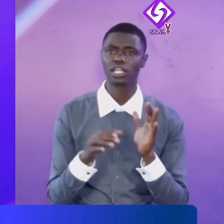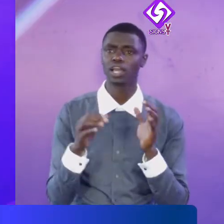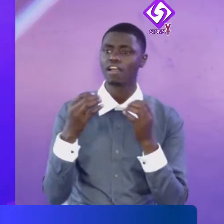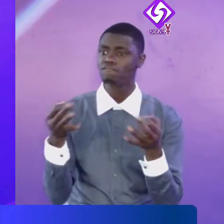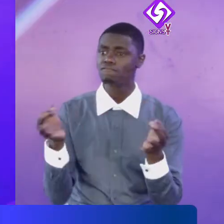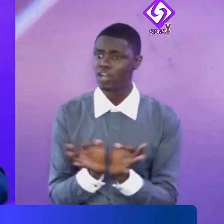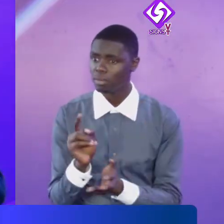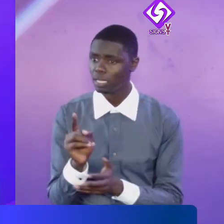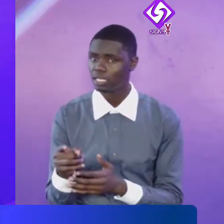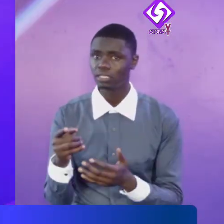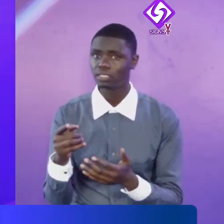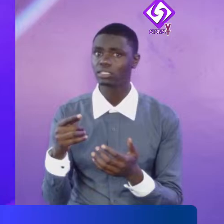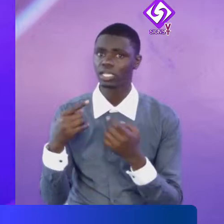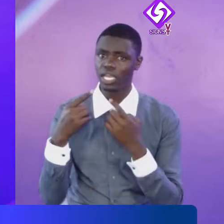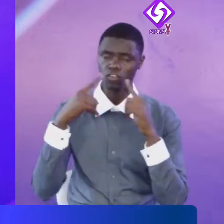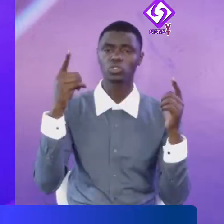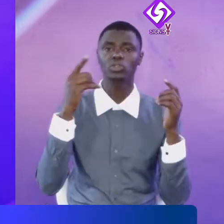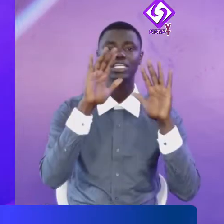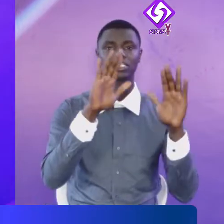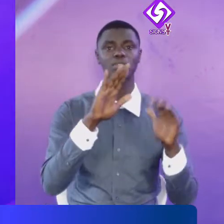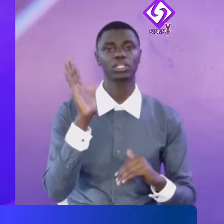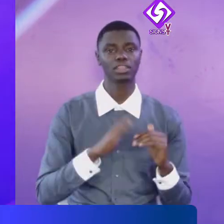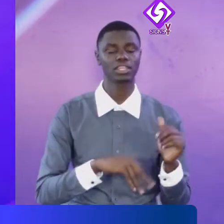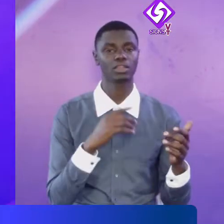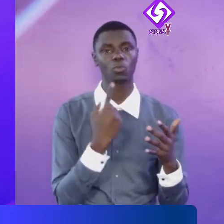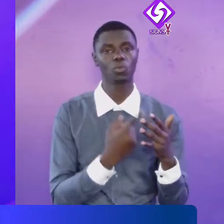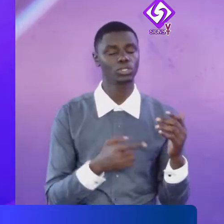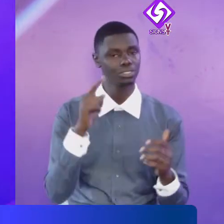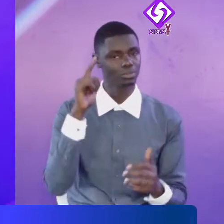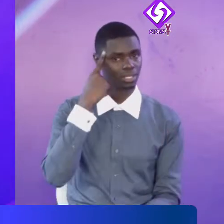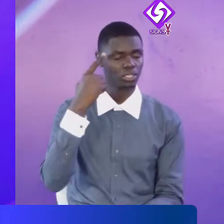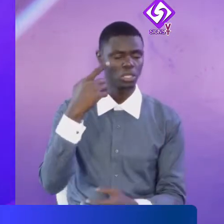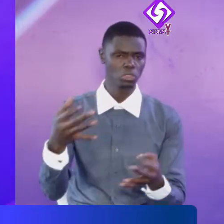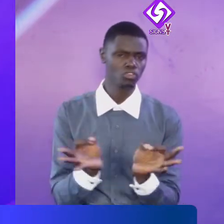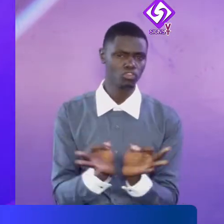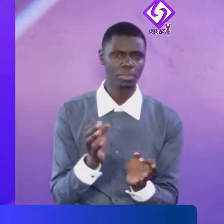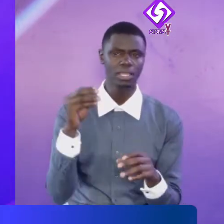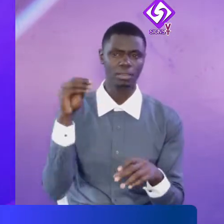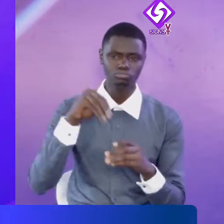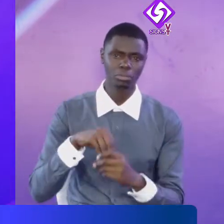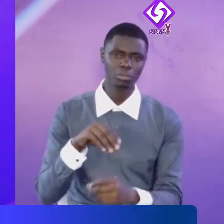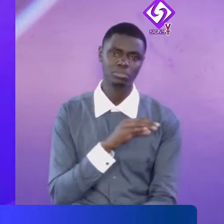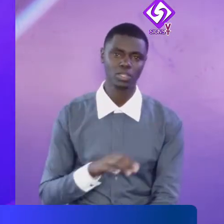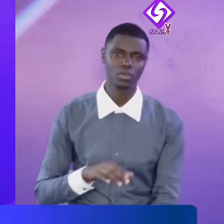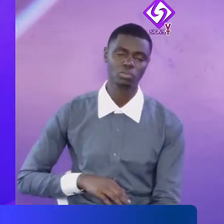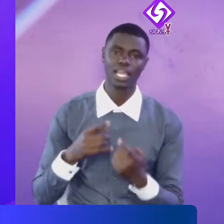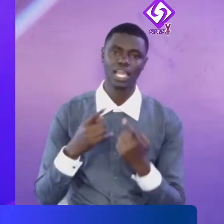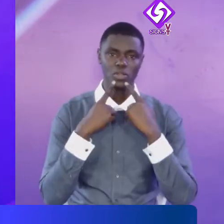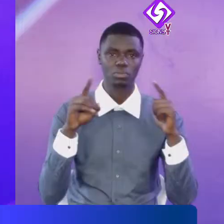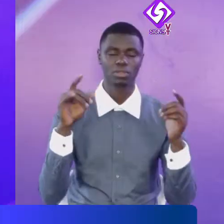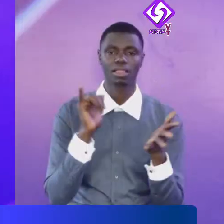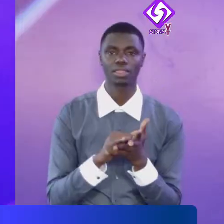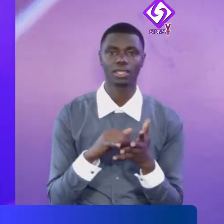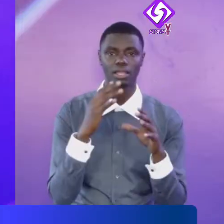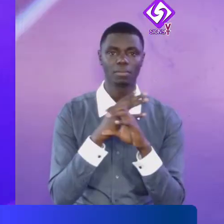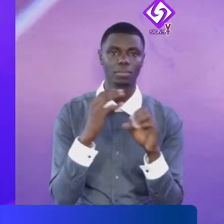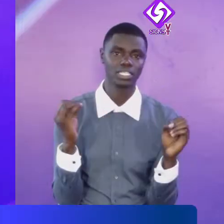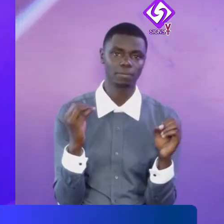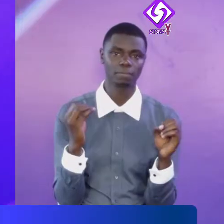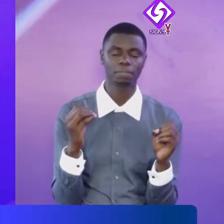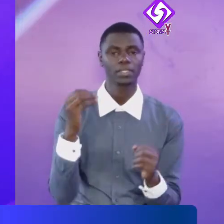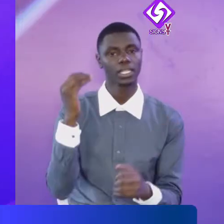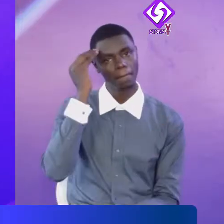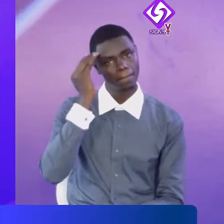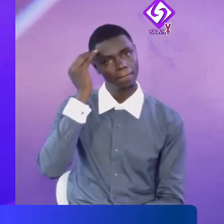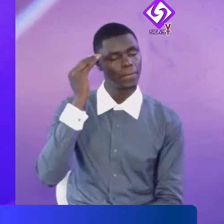is more important than whatever you think, isn't it? So the family must be in the committee to declare that the president is